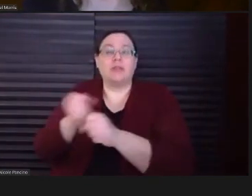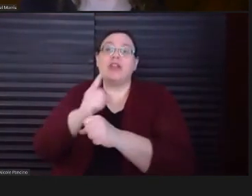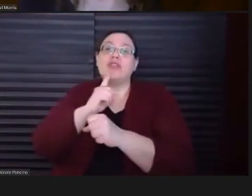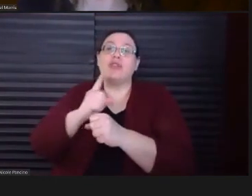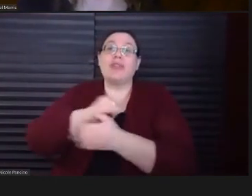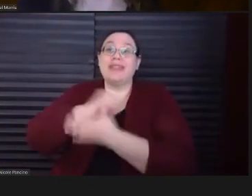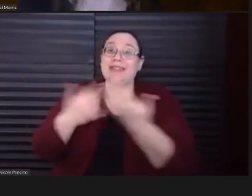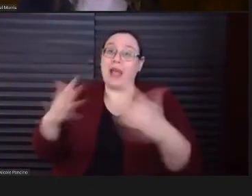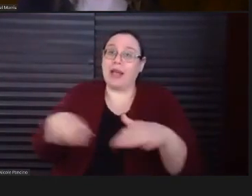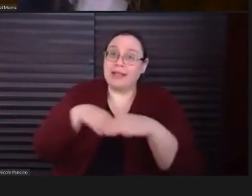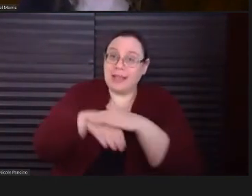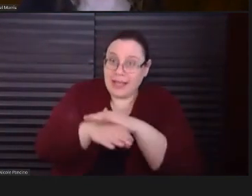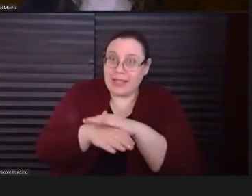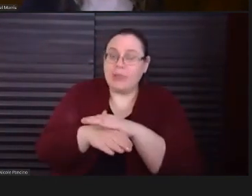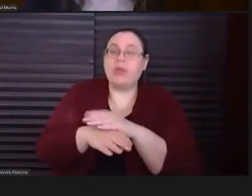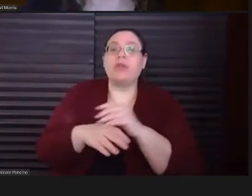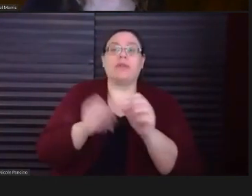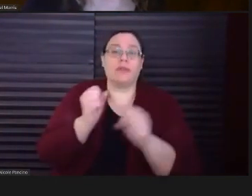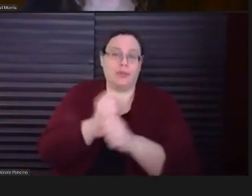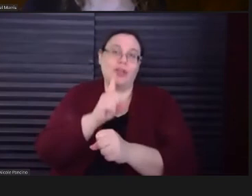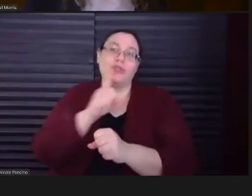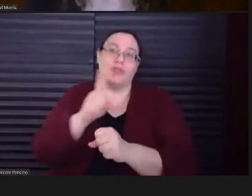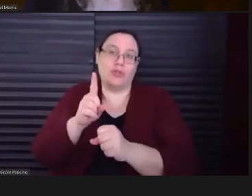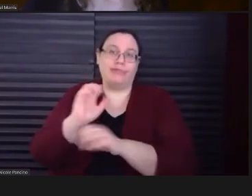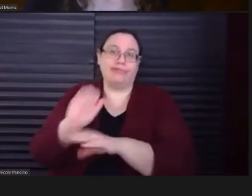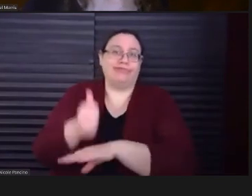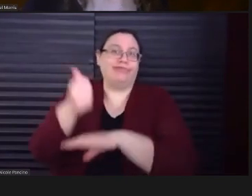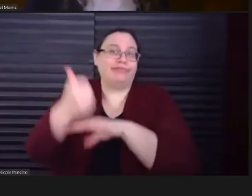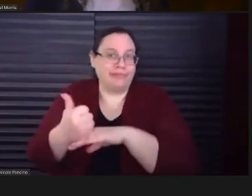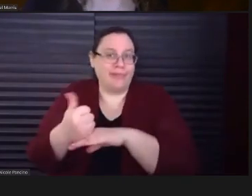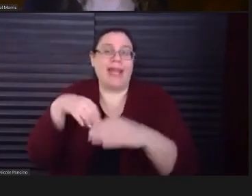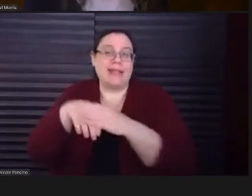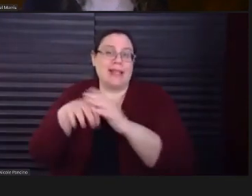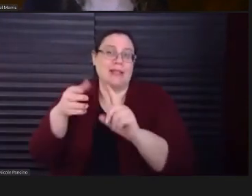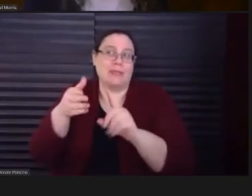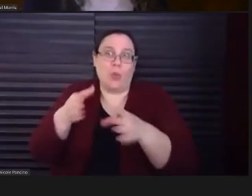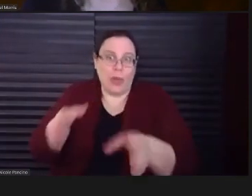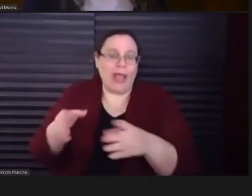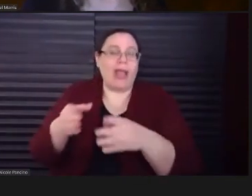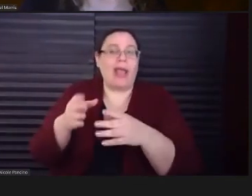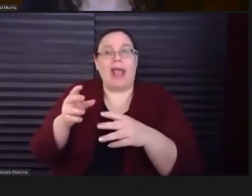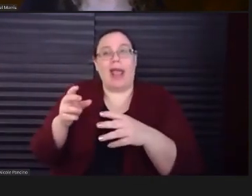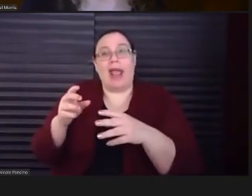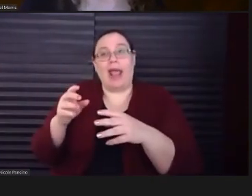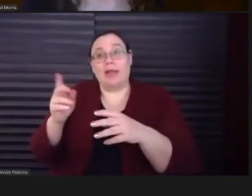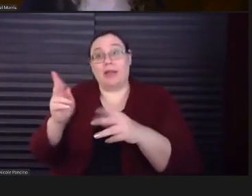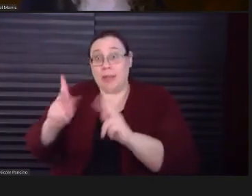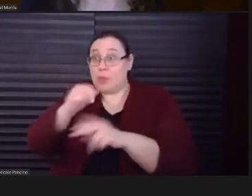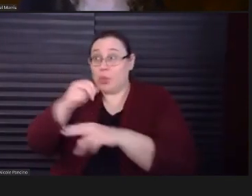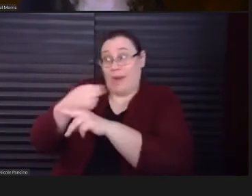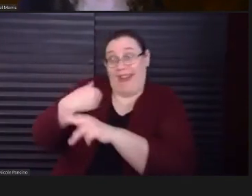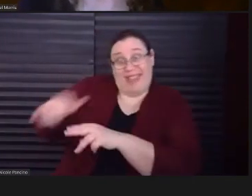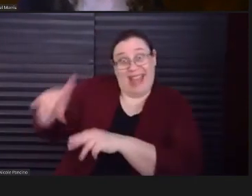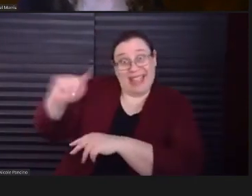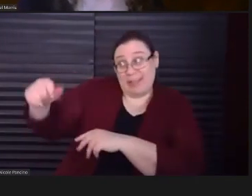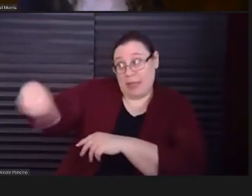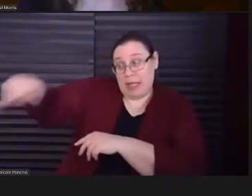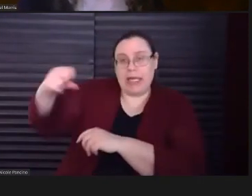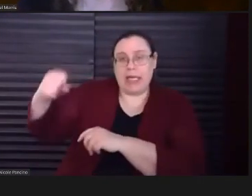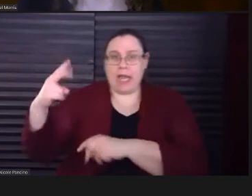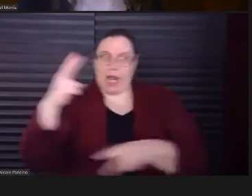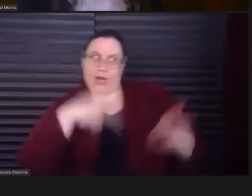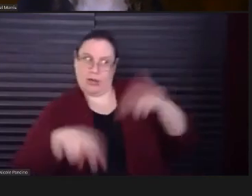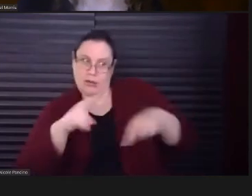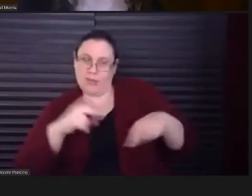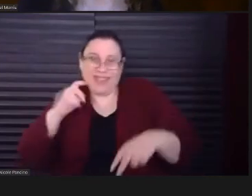design, which then you make sure you get implemented in an accessible manner and reviewed by the people with the disabilities who have the lived experience